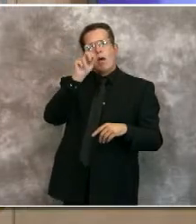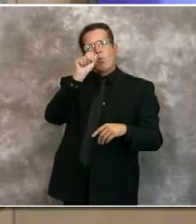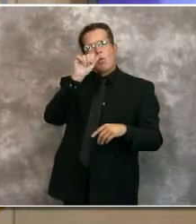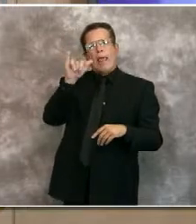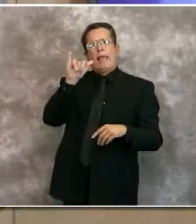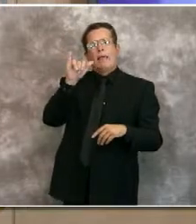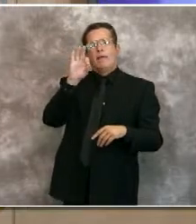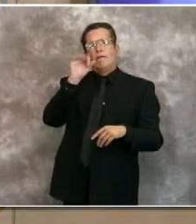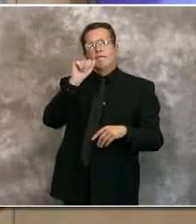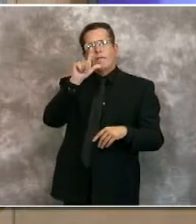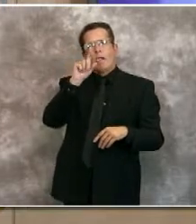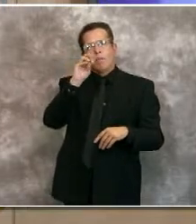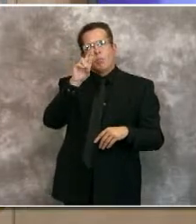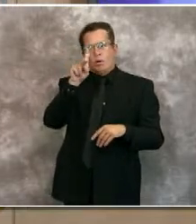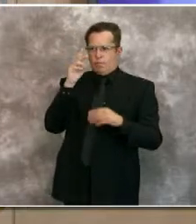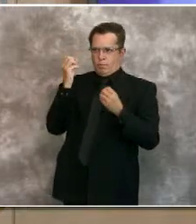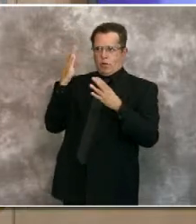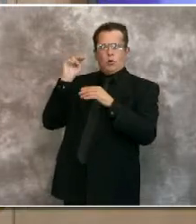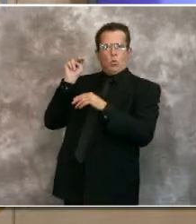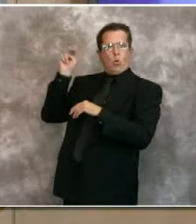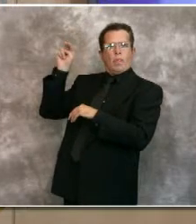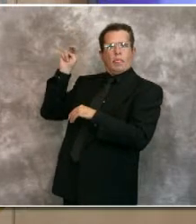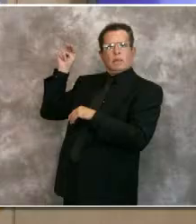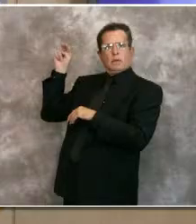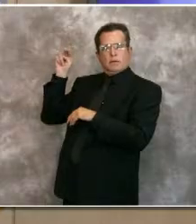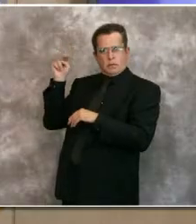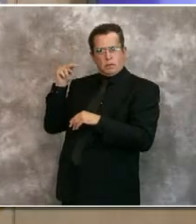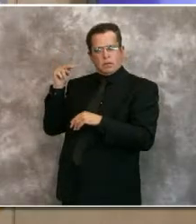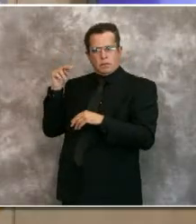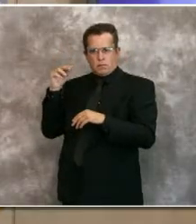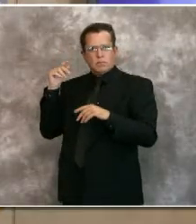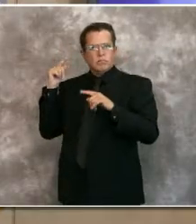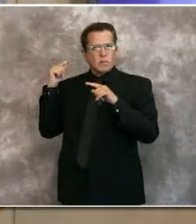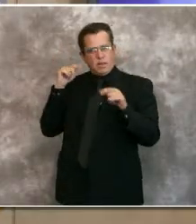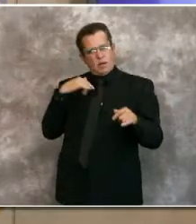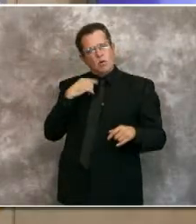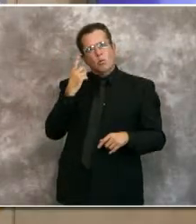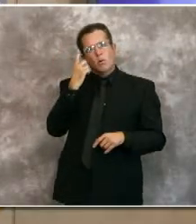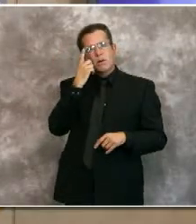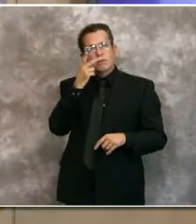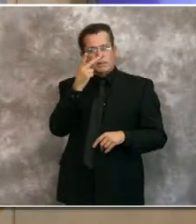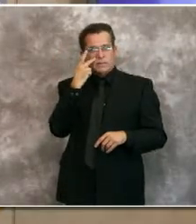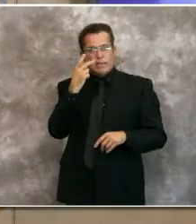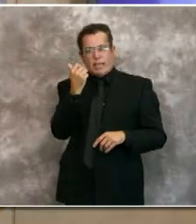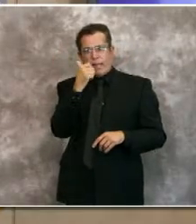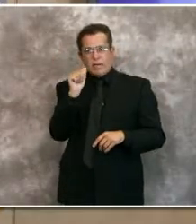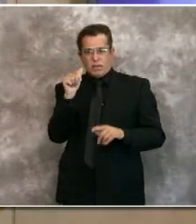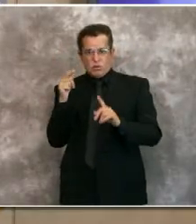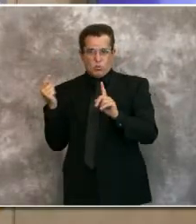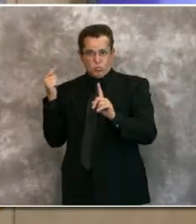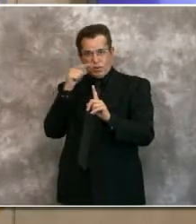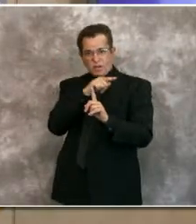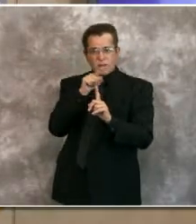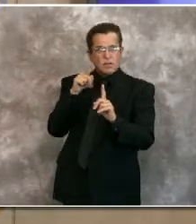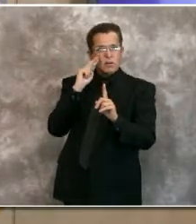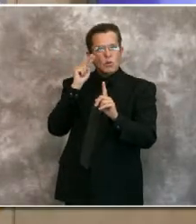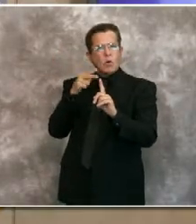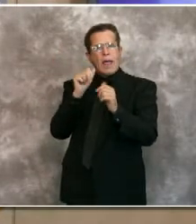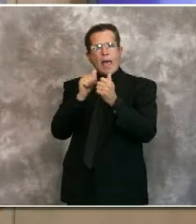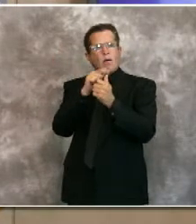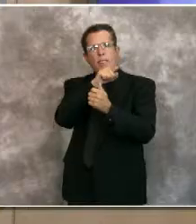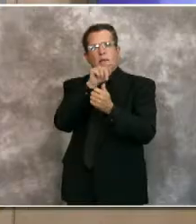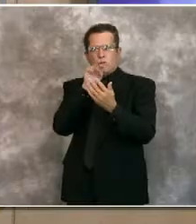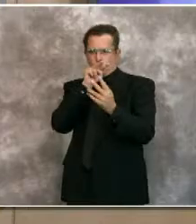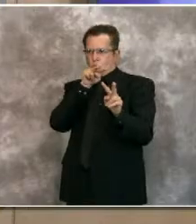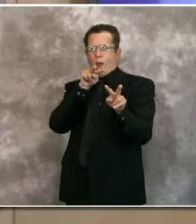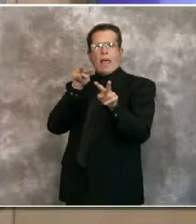and Fallbrook. And I'm wondering if contact tracers are finding any difference in where and how these people are contracting the virus compared